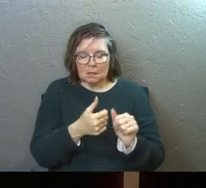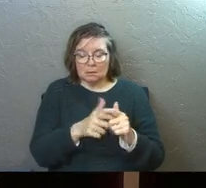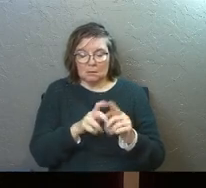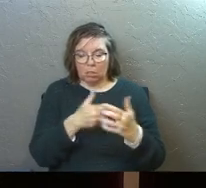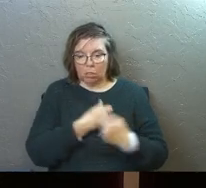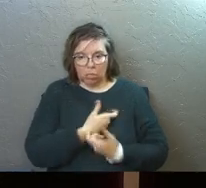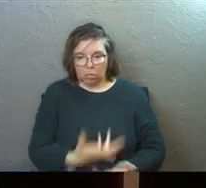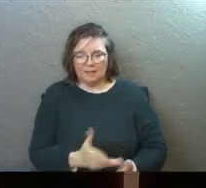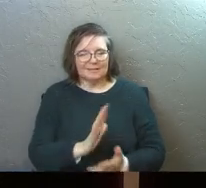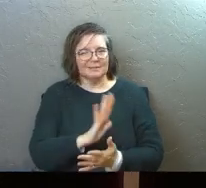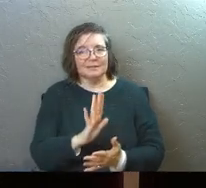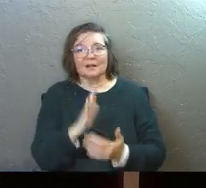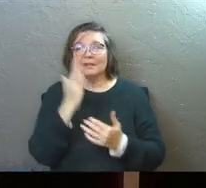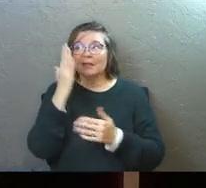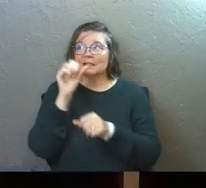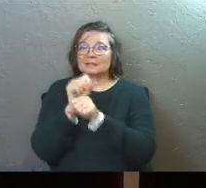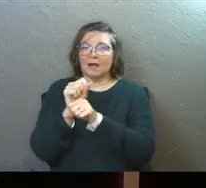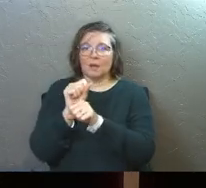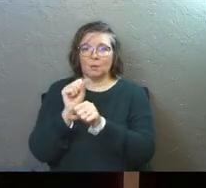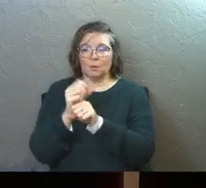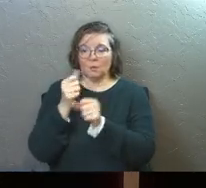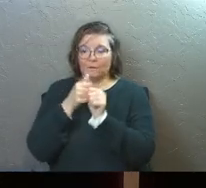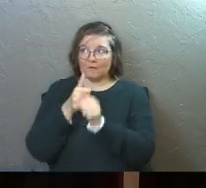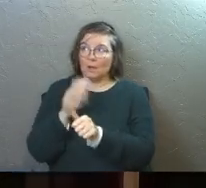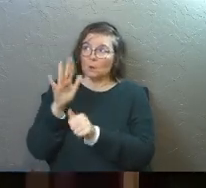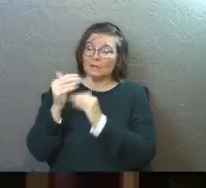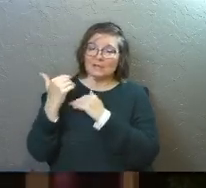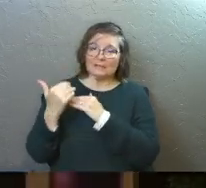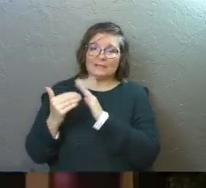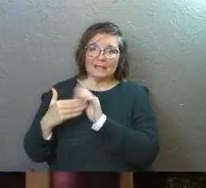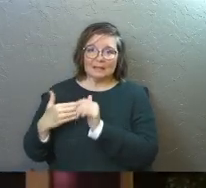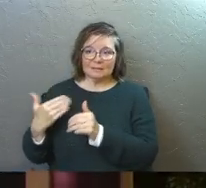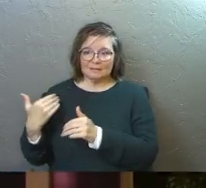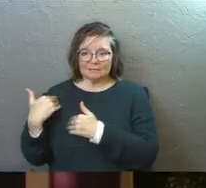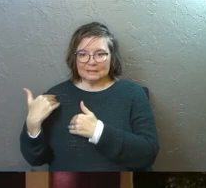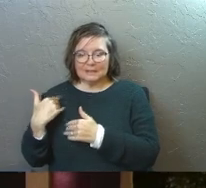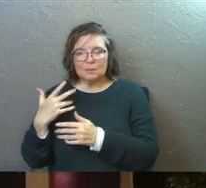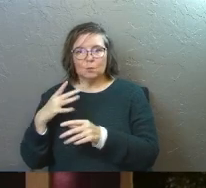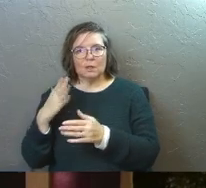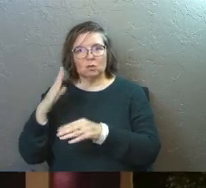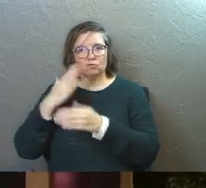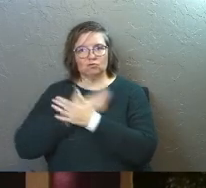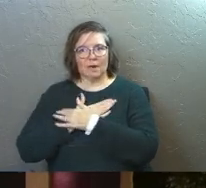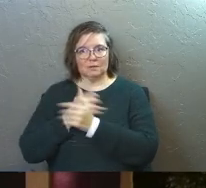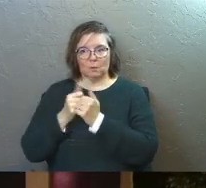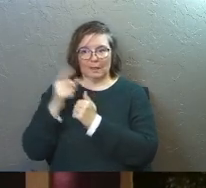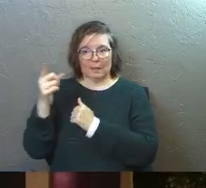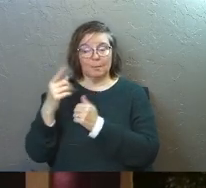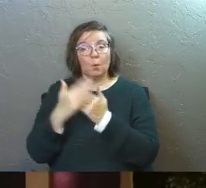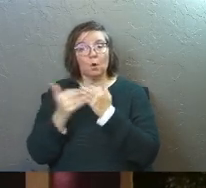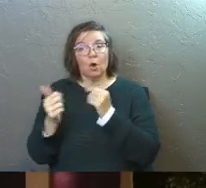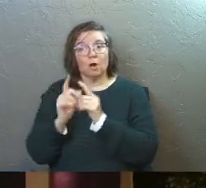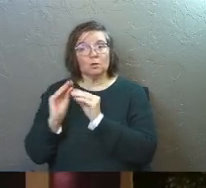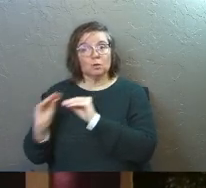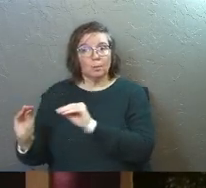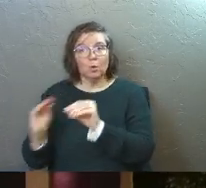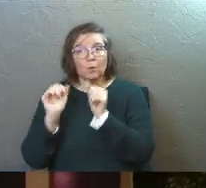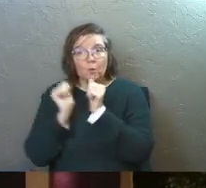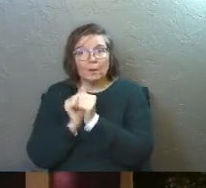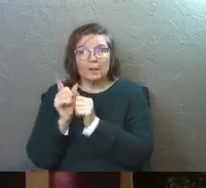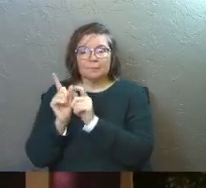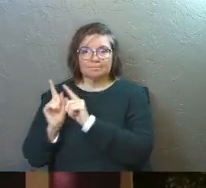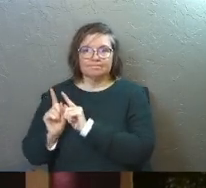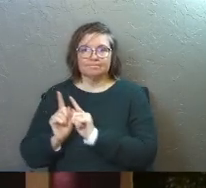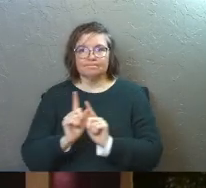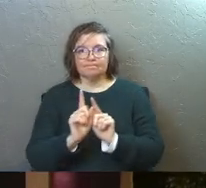wheels fall off. That's God's work. We're following God in his leading. He does the work. We can rest in that. But we are called to move with him. We are called to